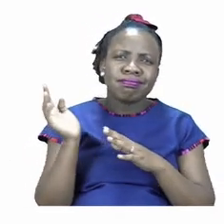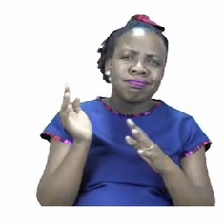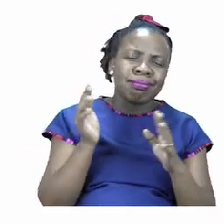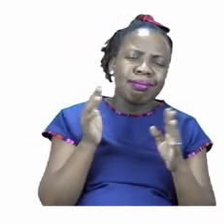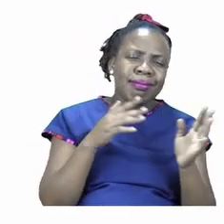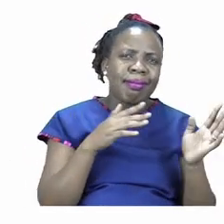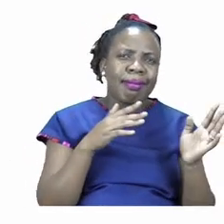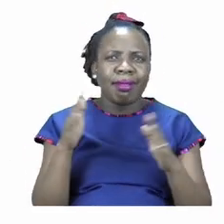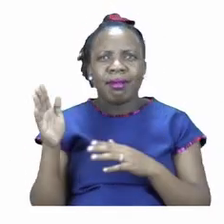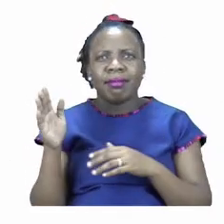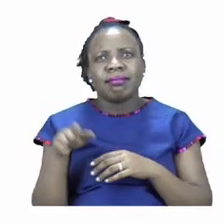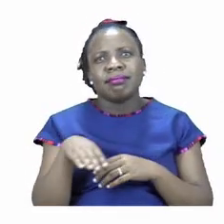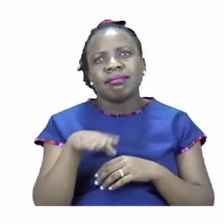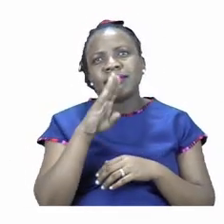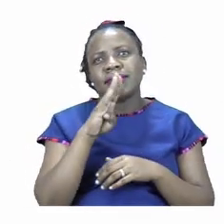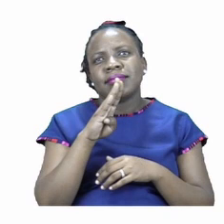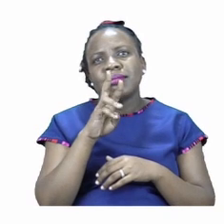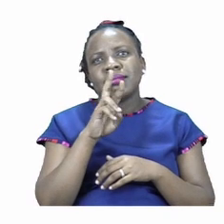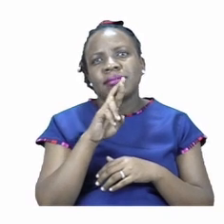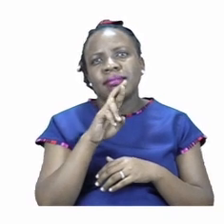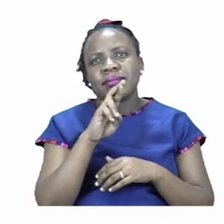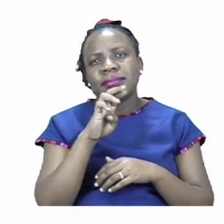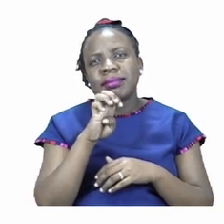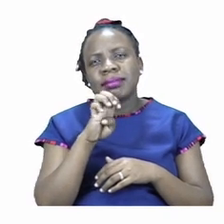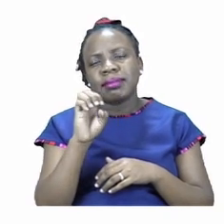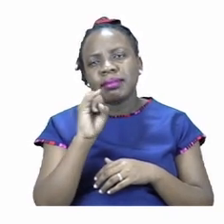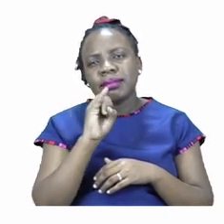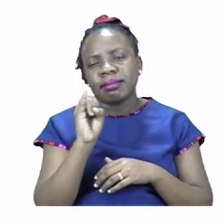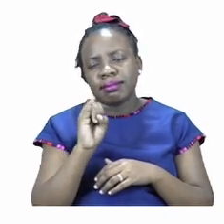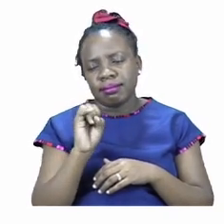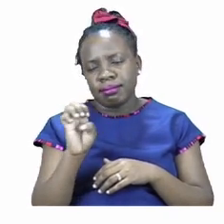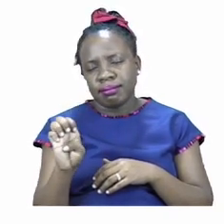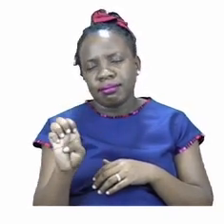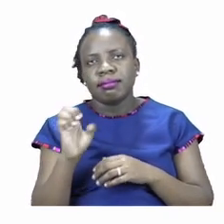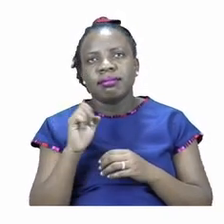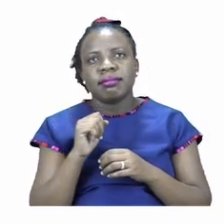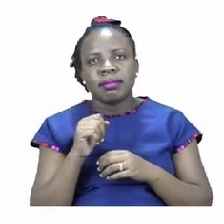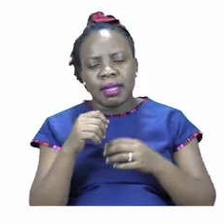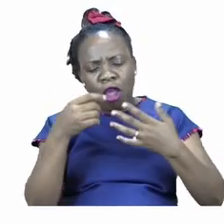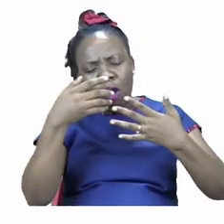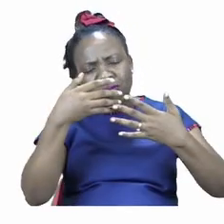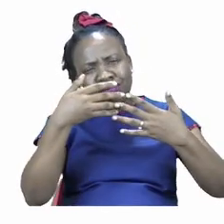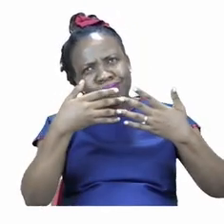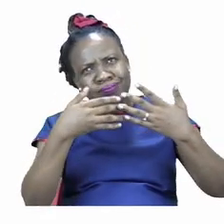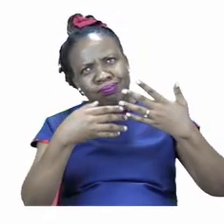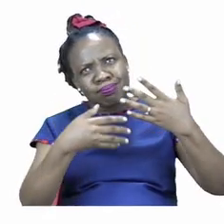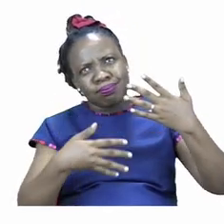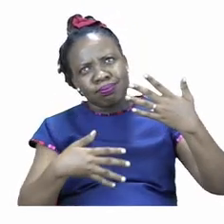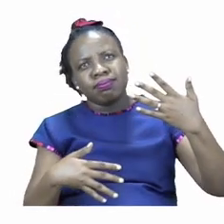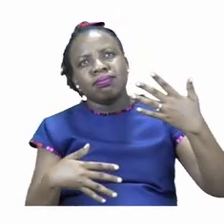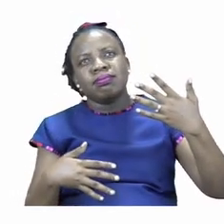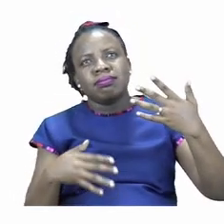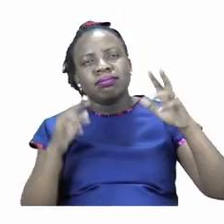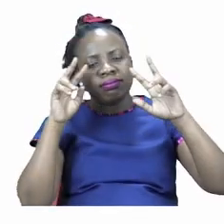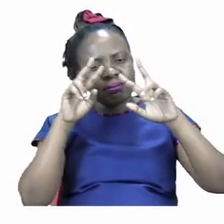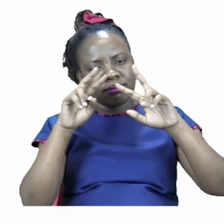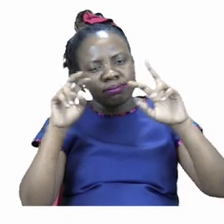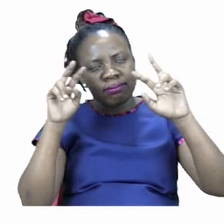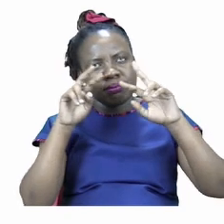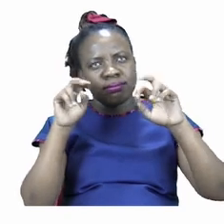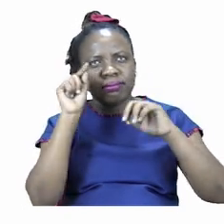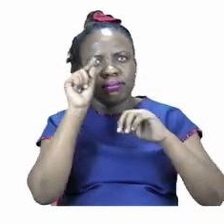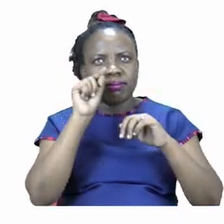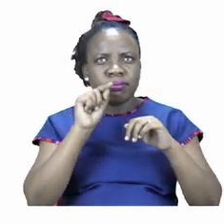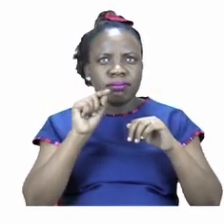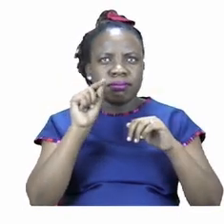windy, and breeze. So these are the words that you're going to be looking for in your word search. I